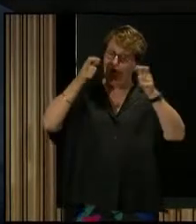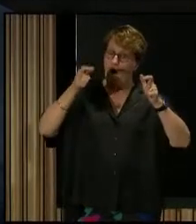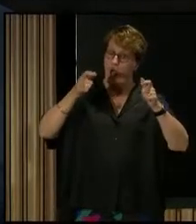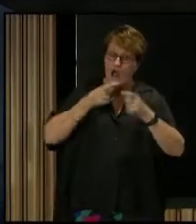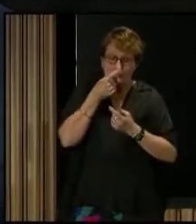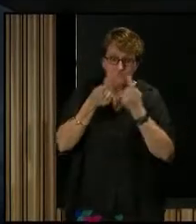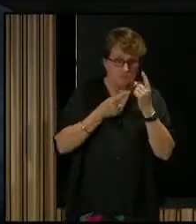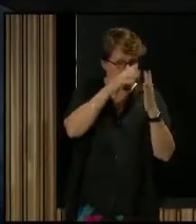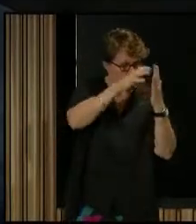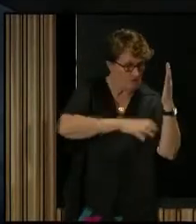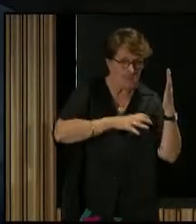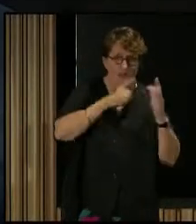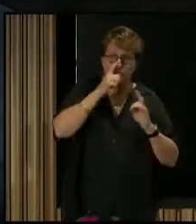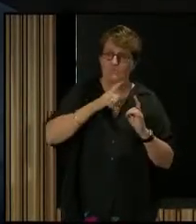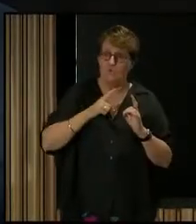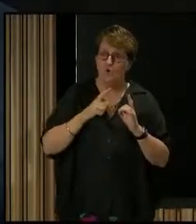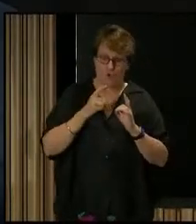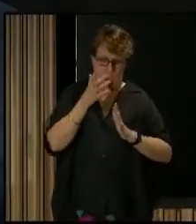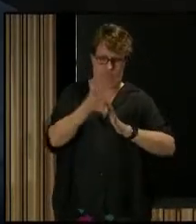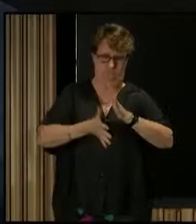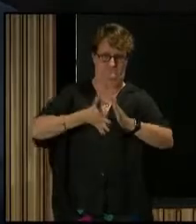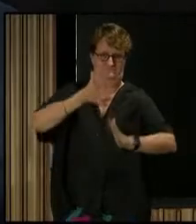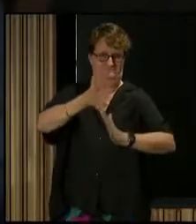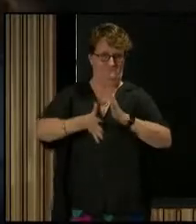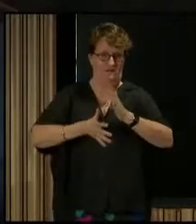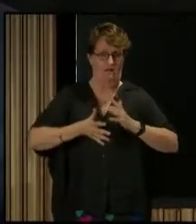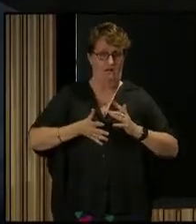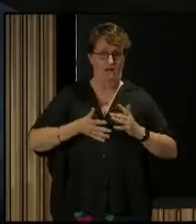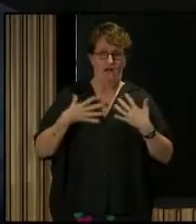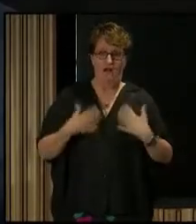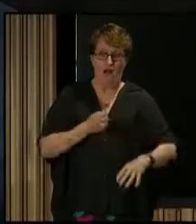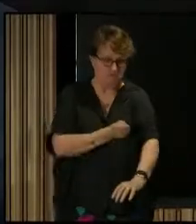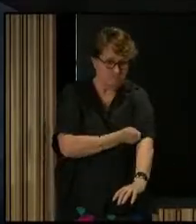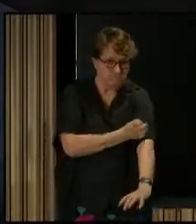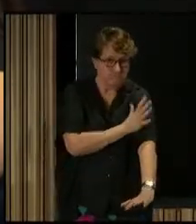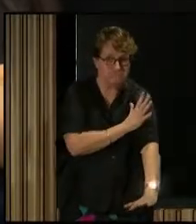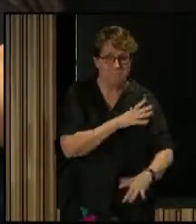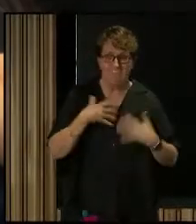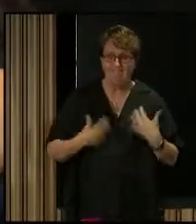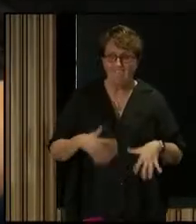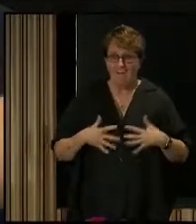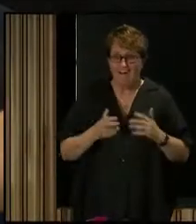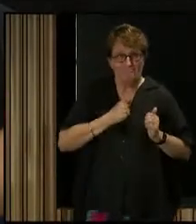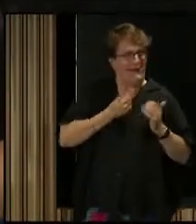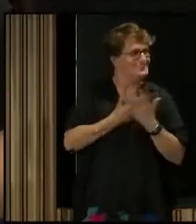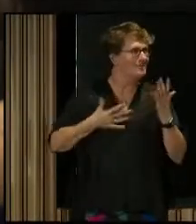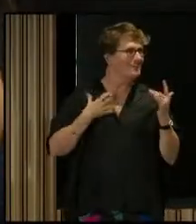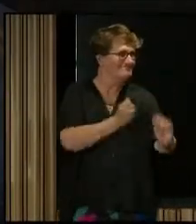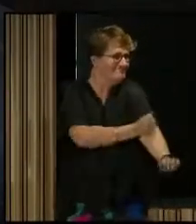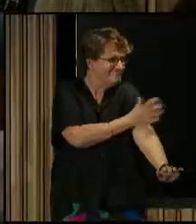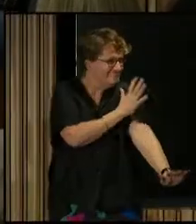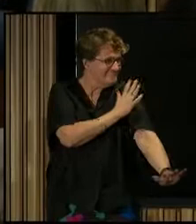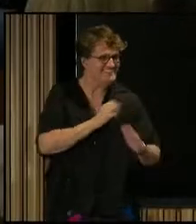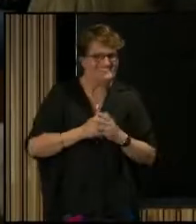in silent videos with sign language. And I thought to myself, I've got goosebumps on my own story. sorry.